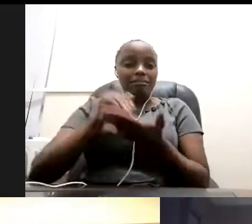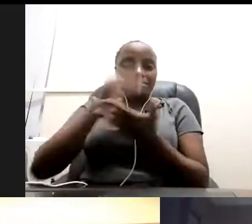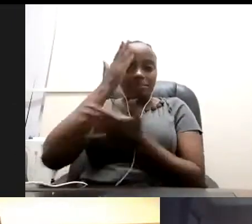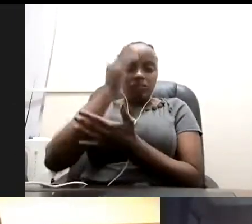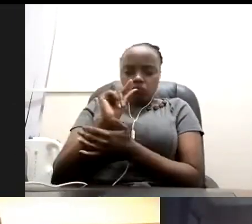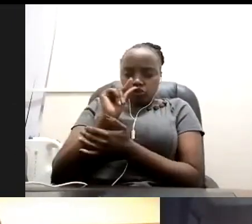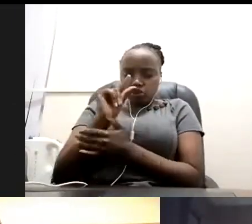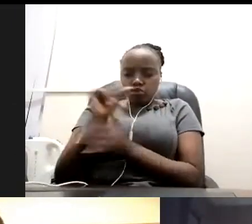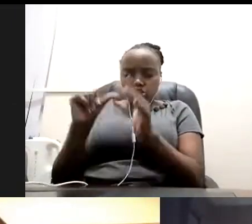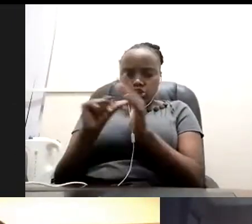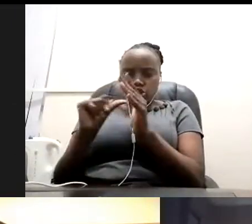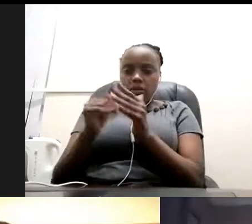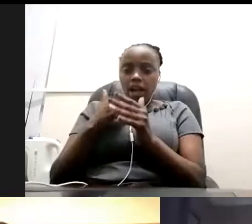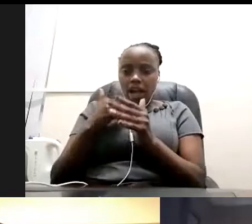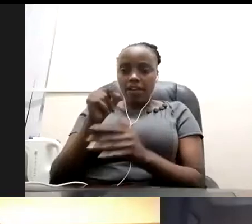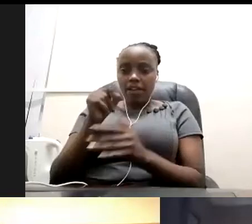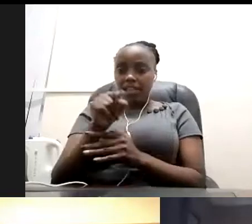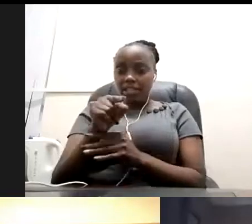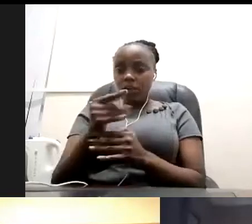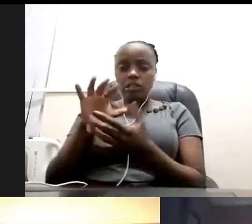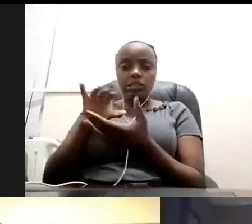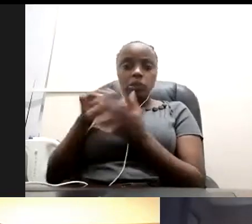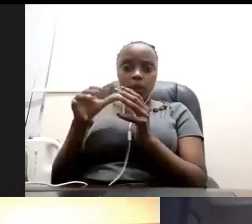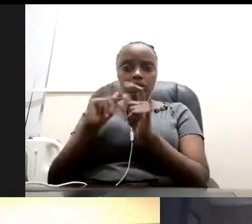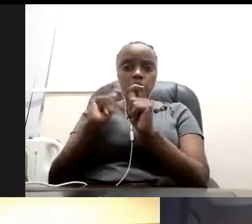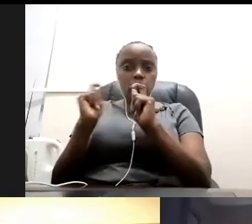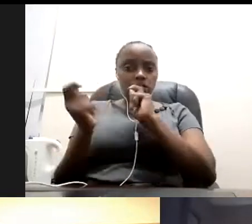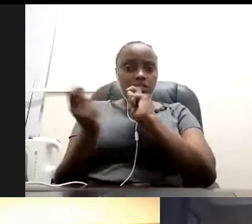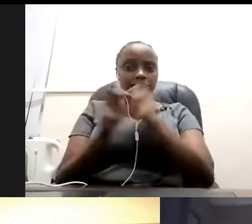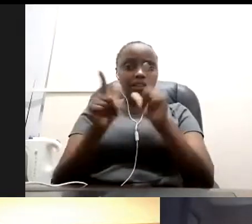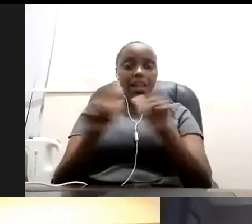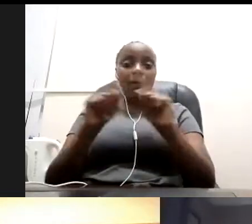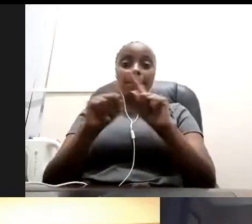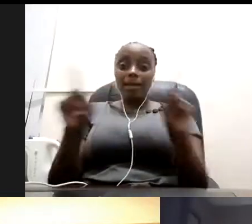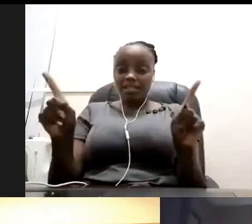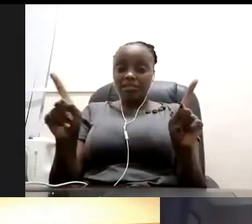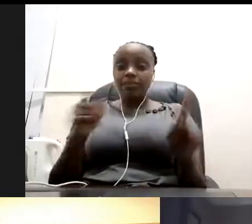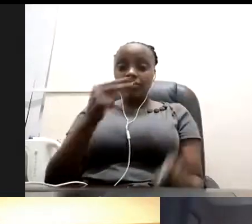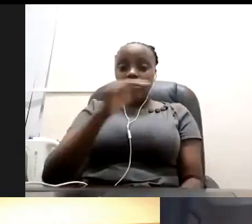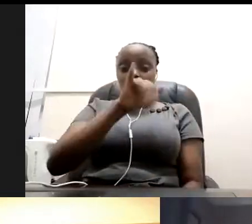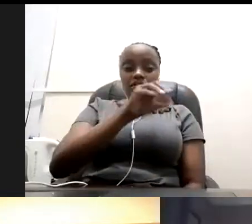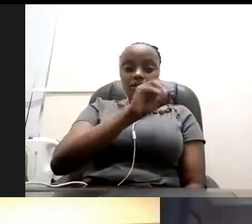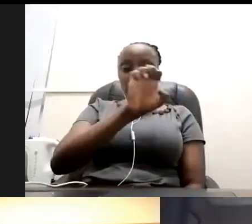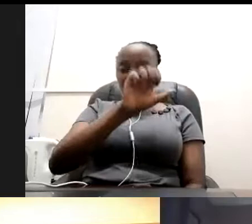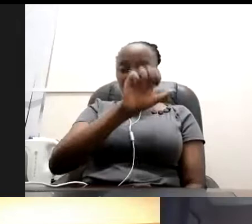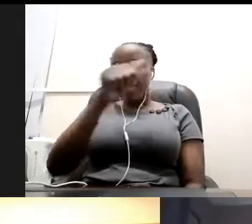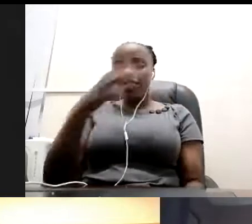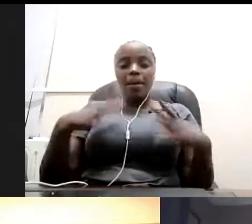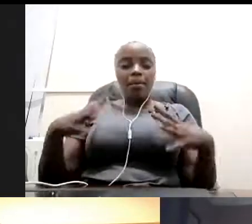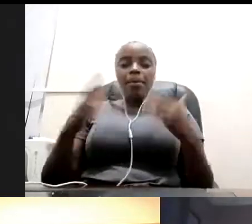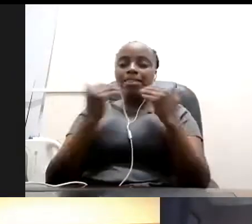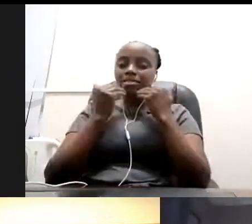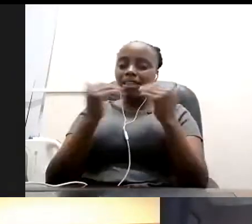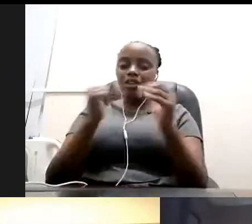technical issues. It was complicated to change languages, but Jose, Terry, and others, thank you for your hard work